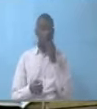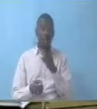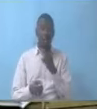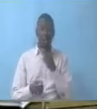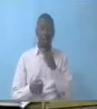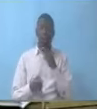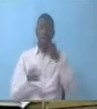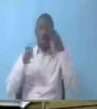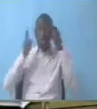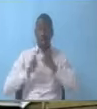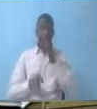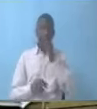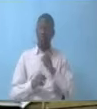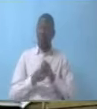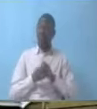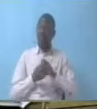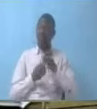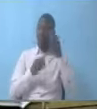Then they